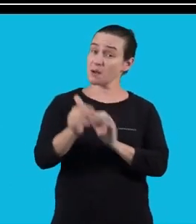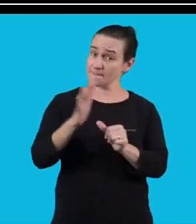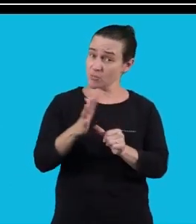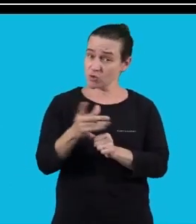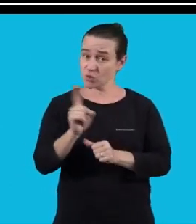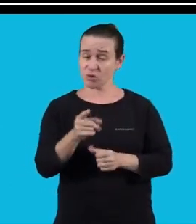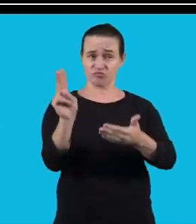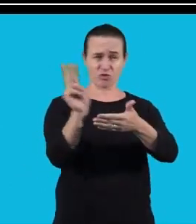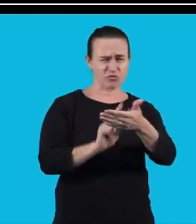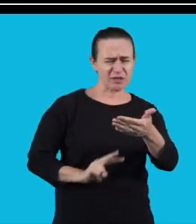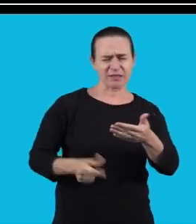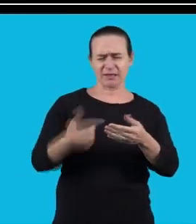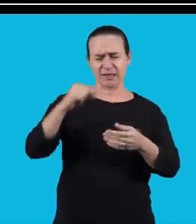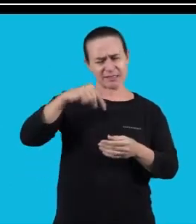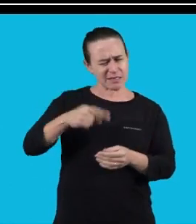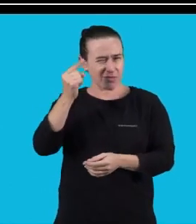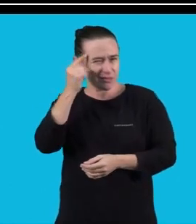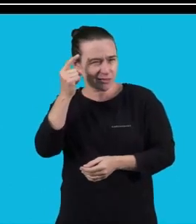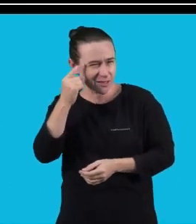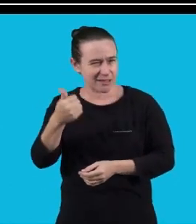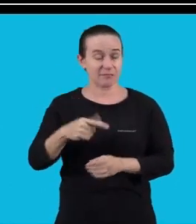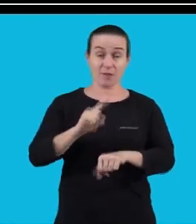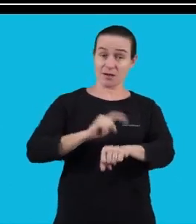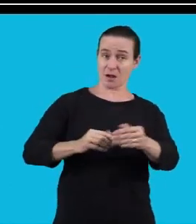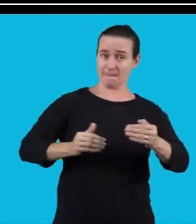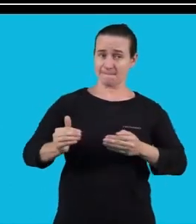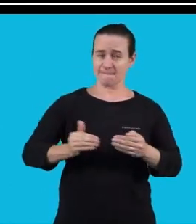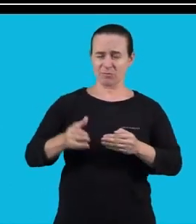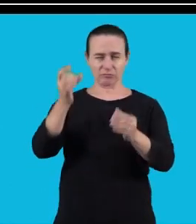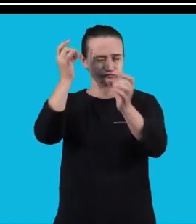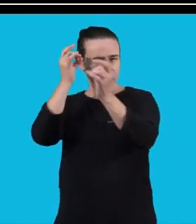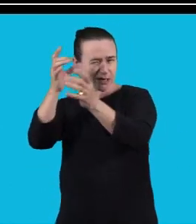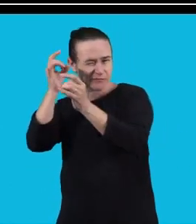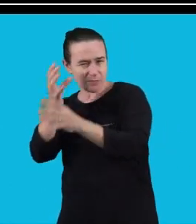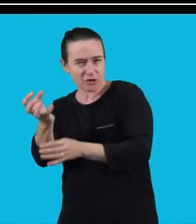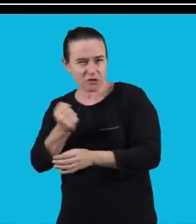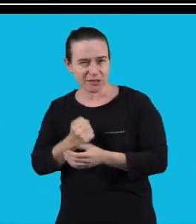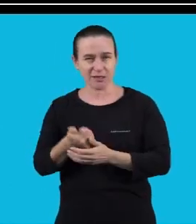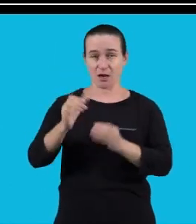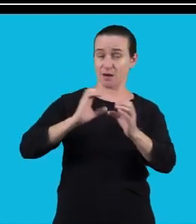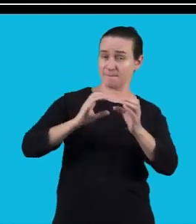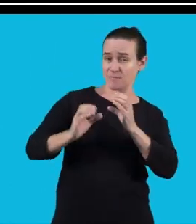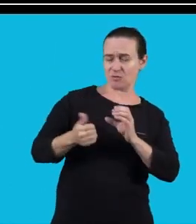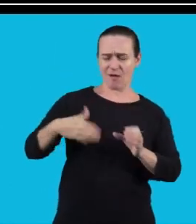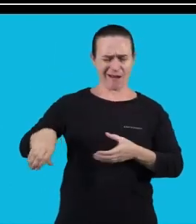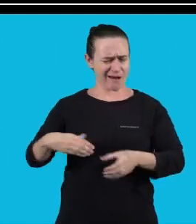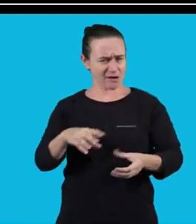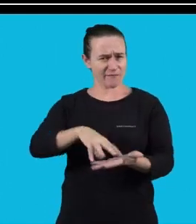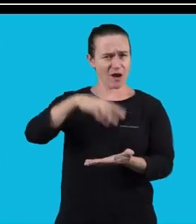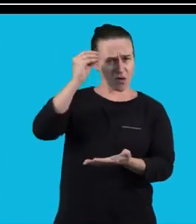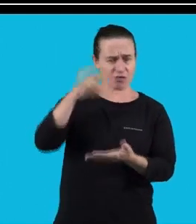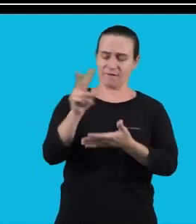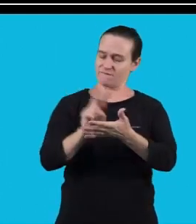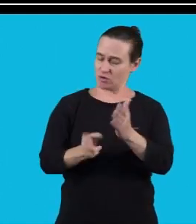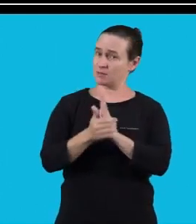reading, critical thinking, time management skills, information retrieval skills, communication skills, active learning